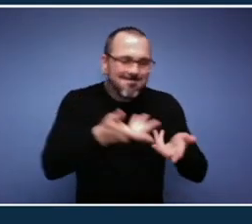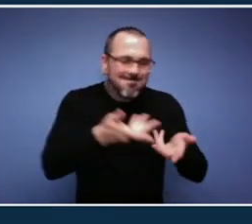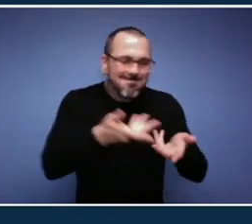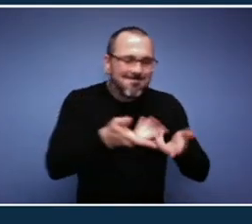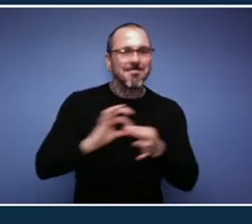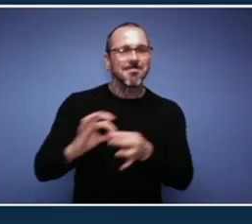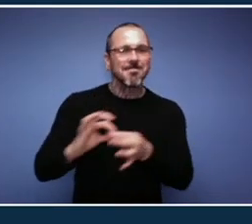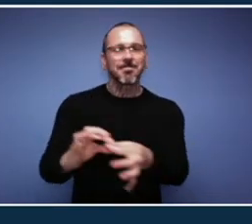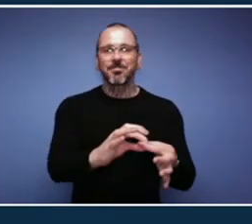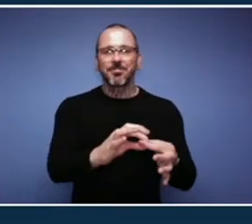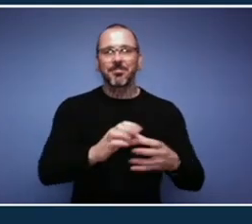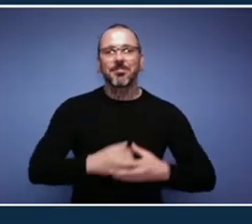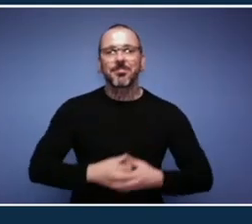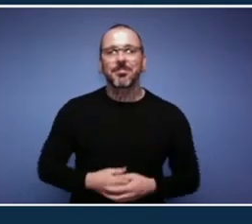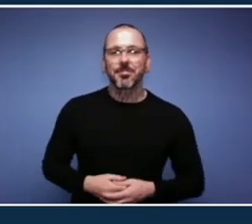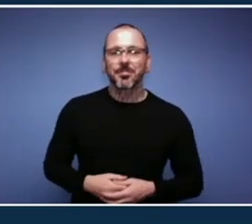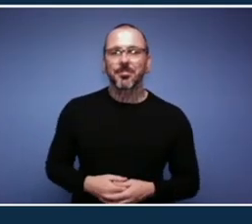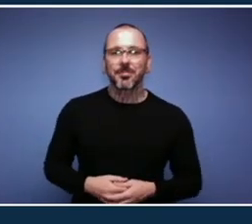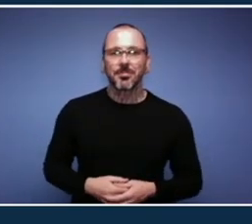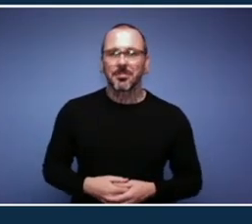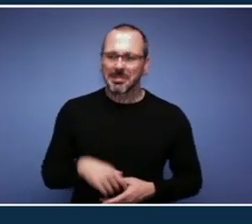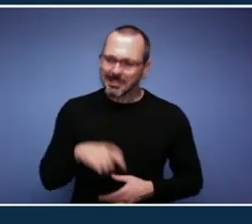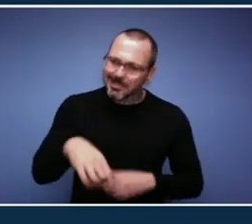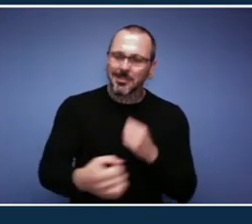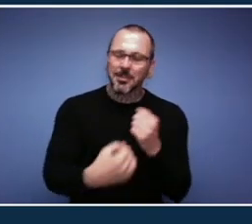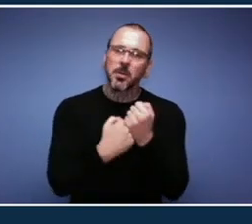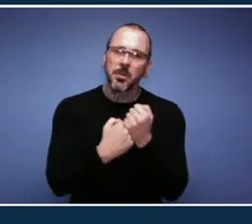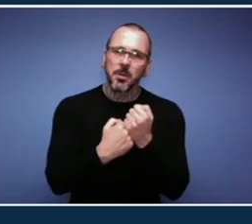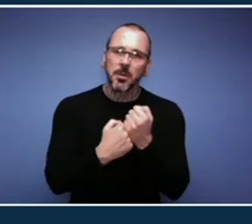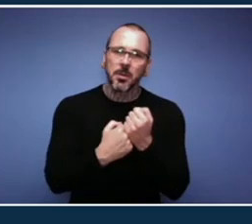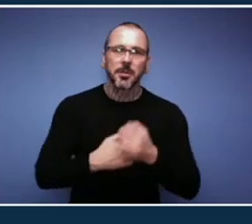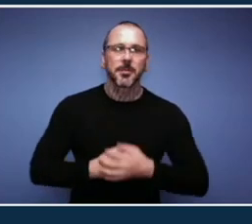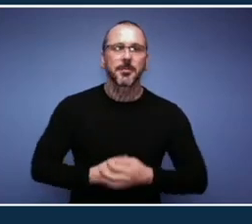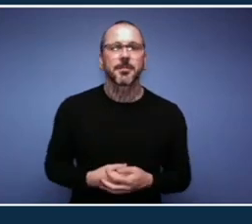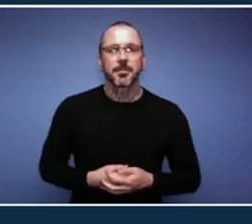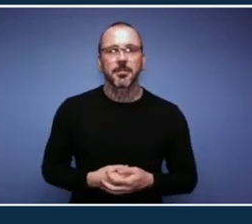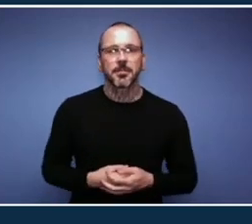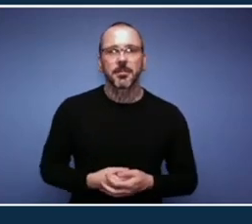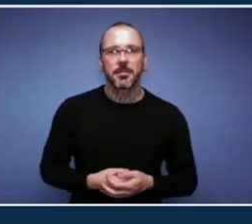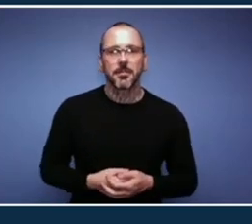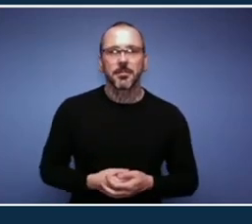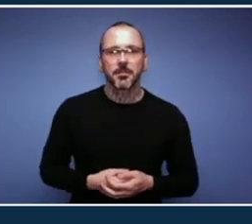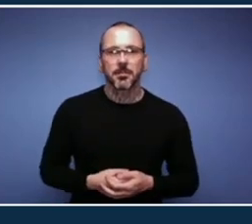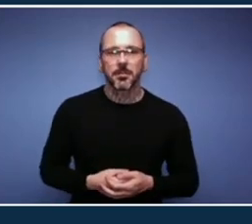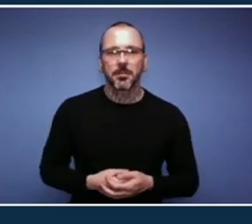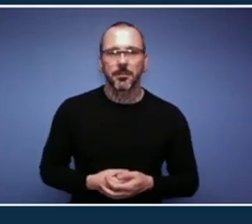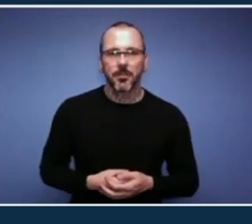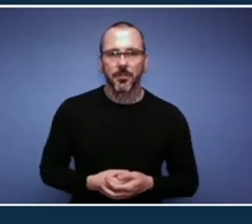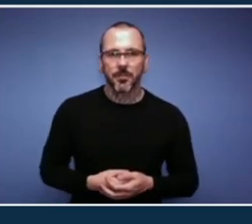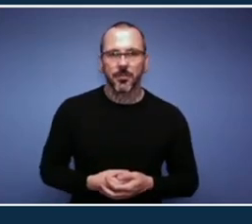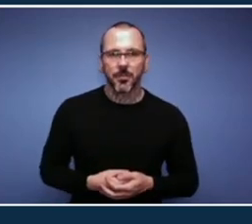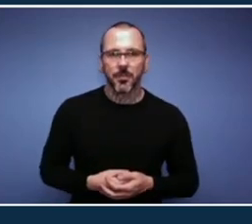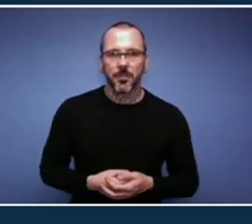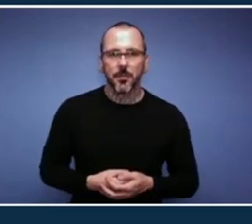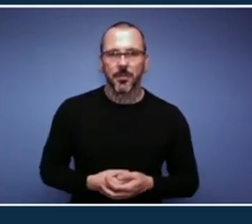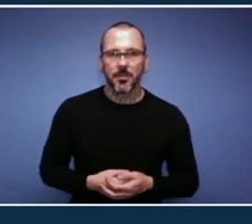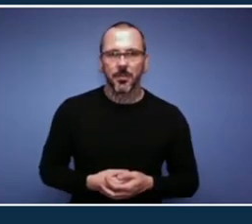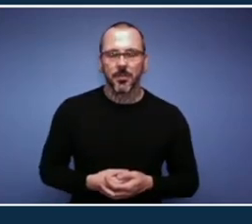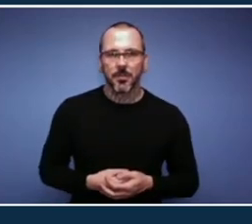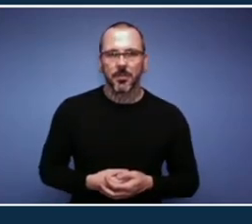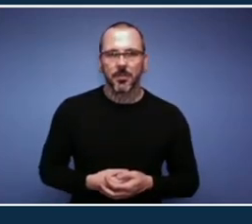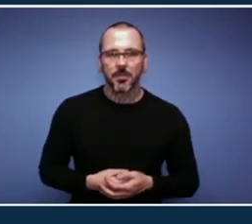other, we need support. No one, they use the word independently or independent living or whatever,